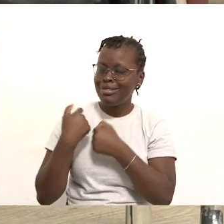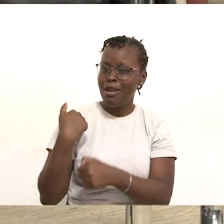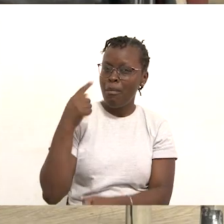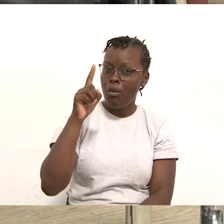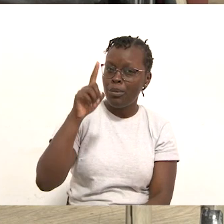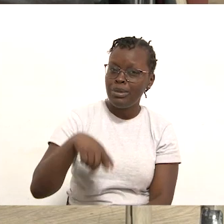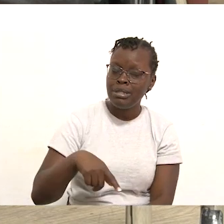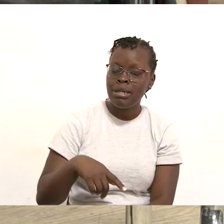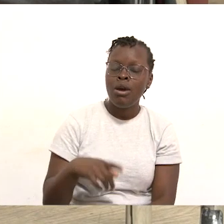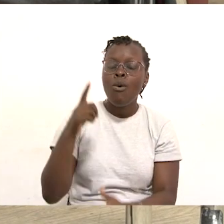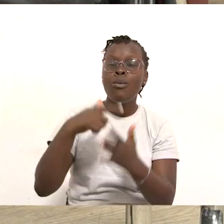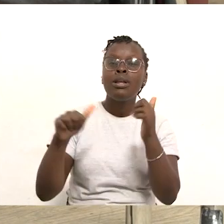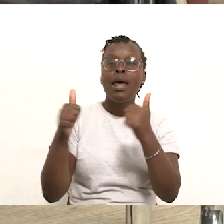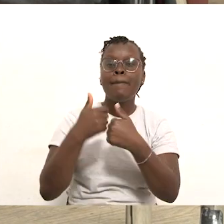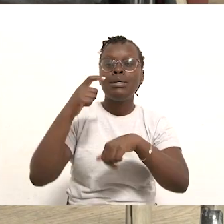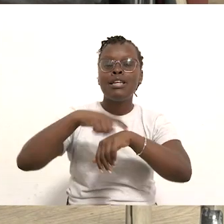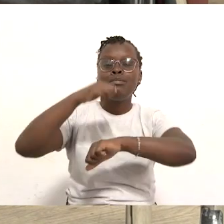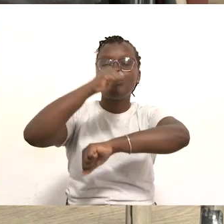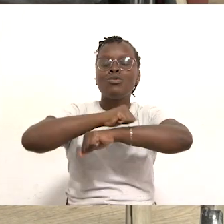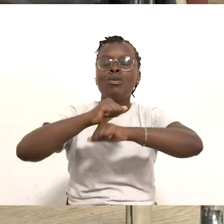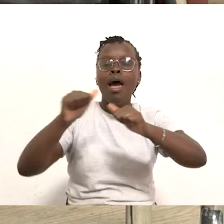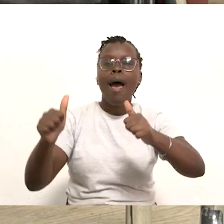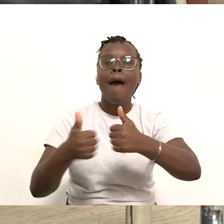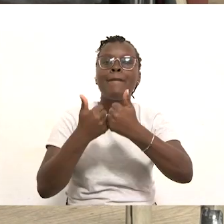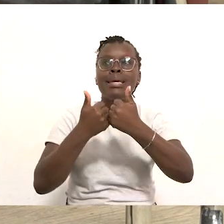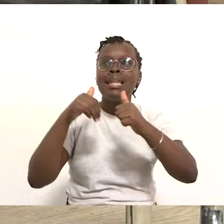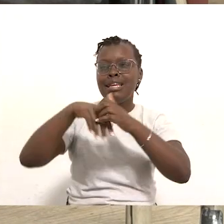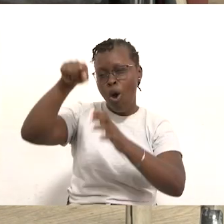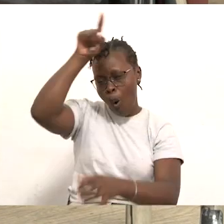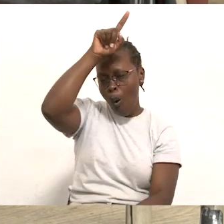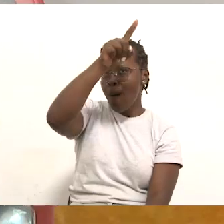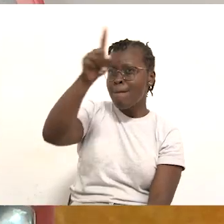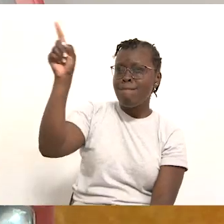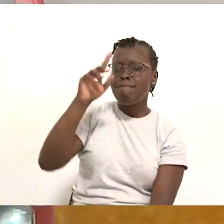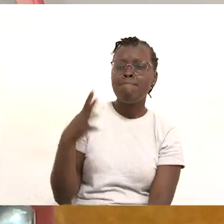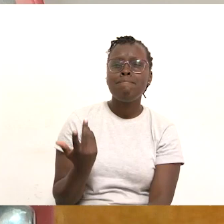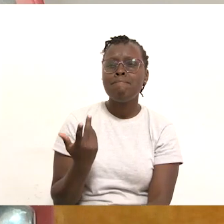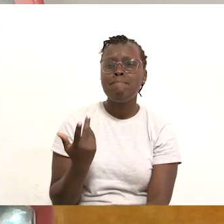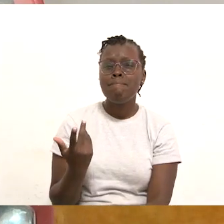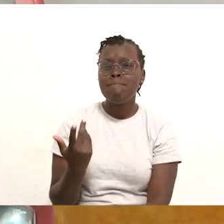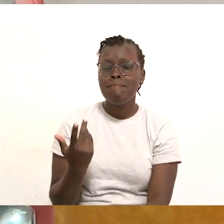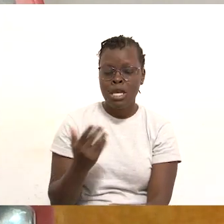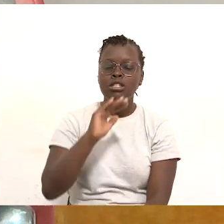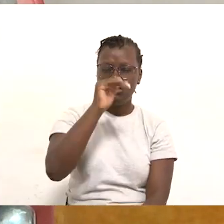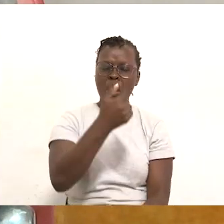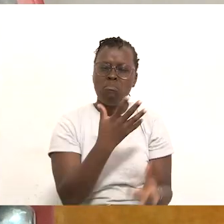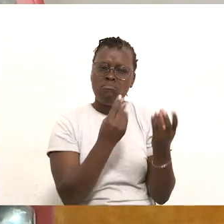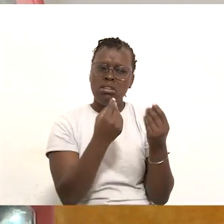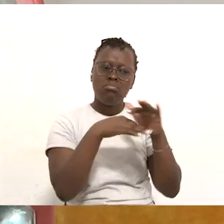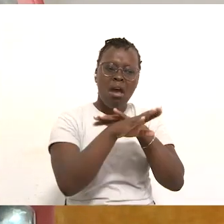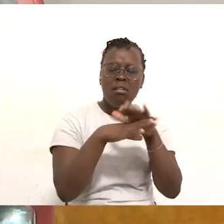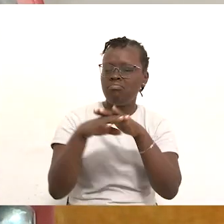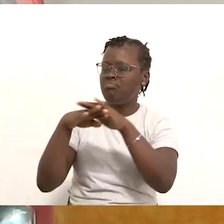said, what happens to the schools in remote Kenya? What happens to them? As you all know, there